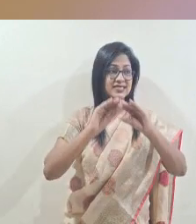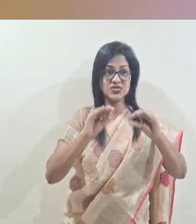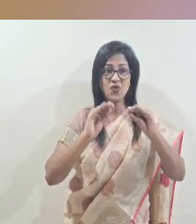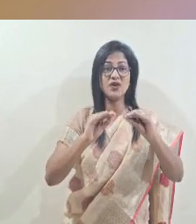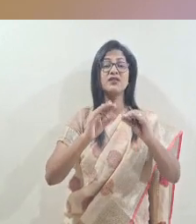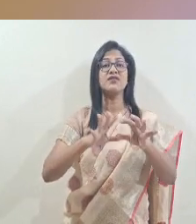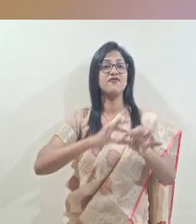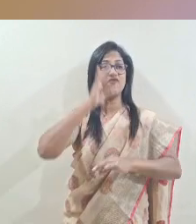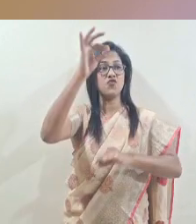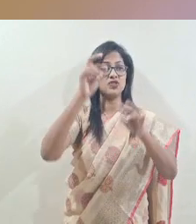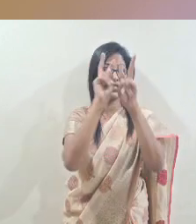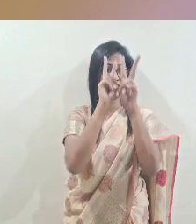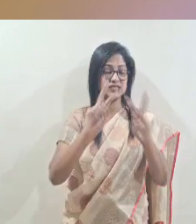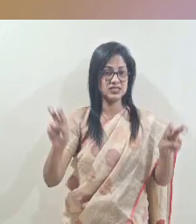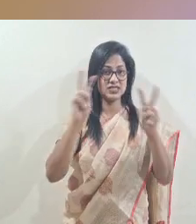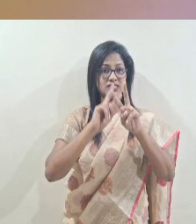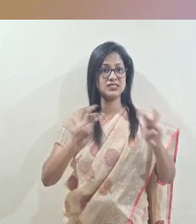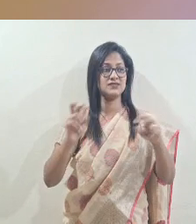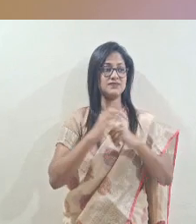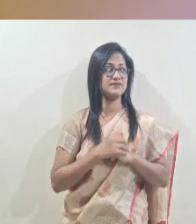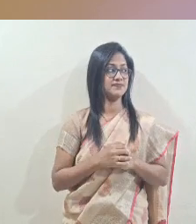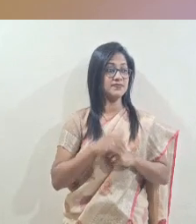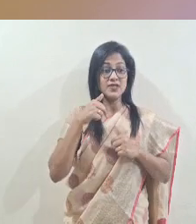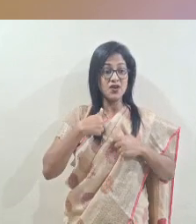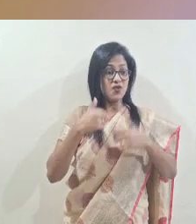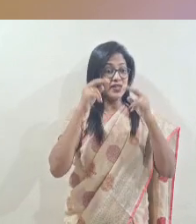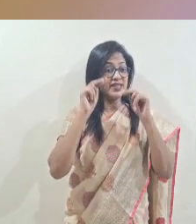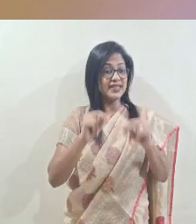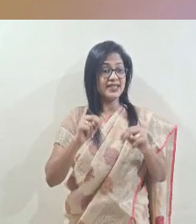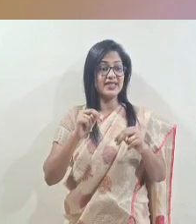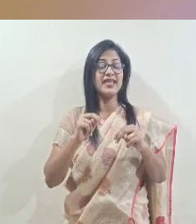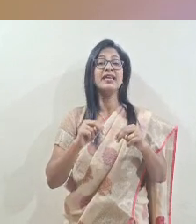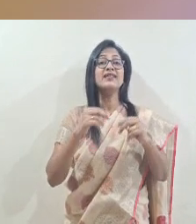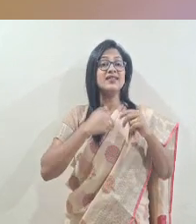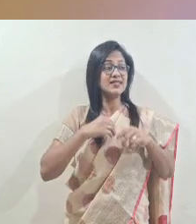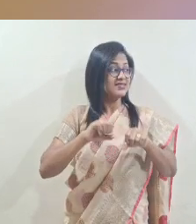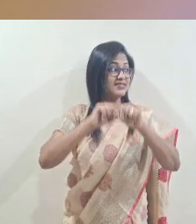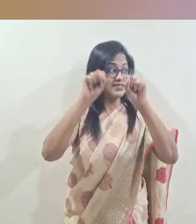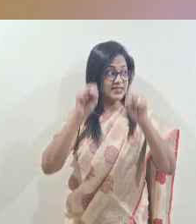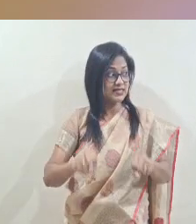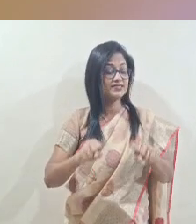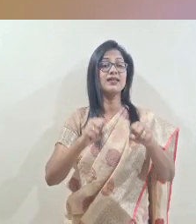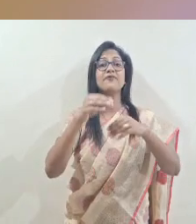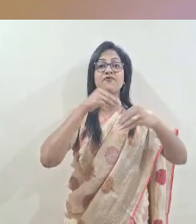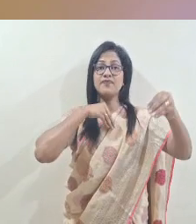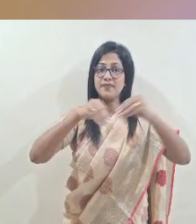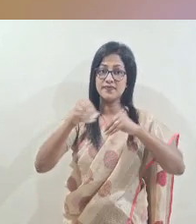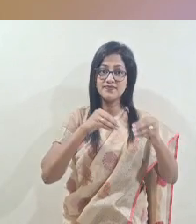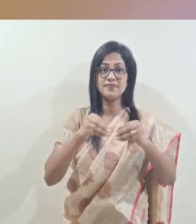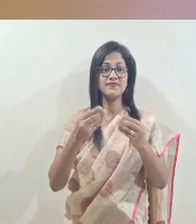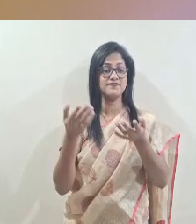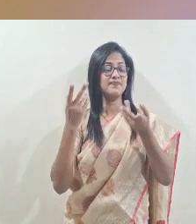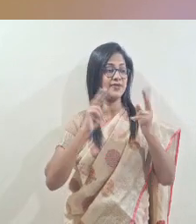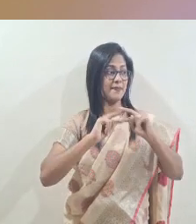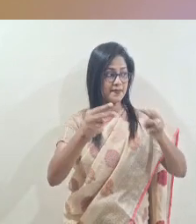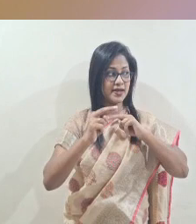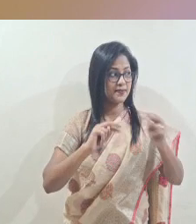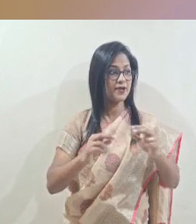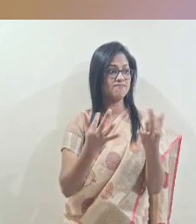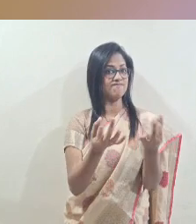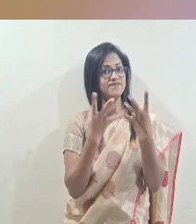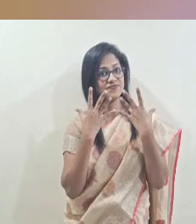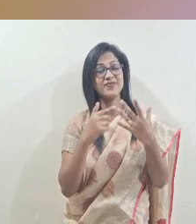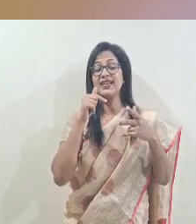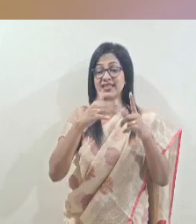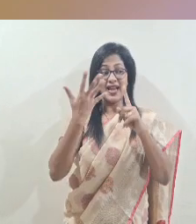the future researchers. Now, what we need are systems that are flexible, responsive, and robust. And to achieve